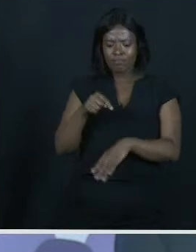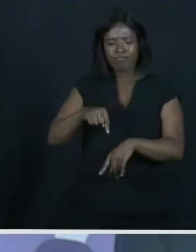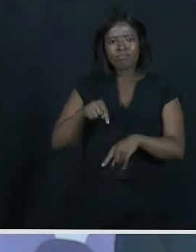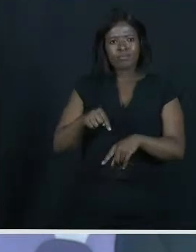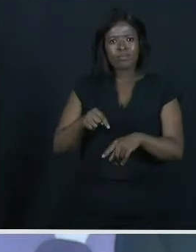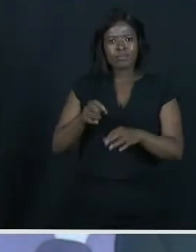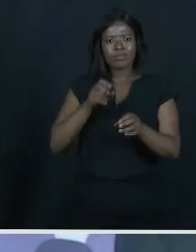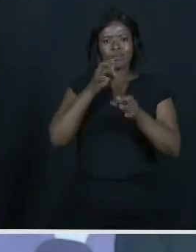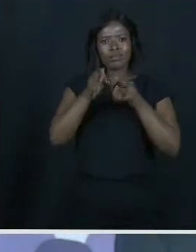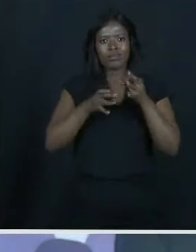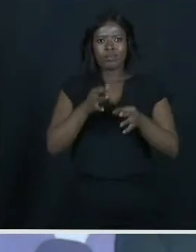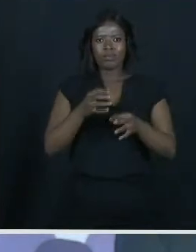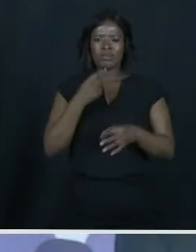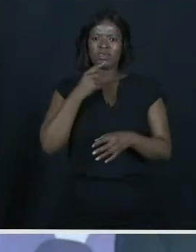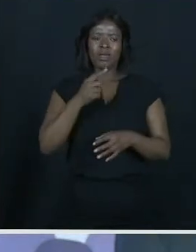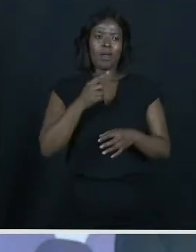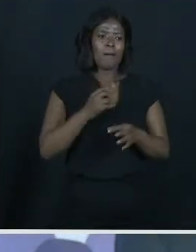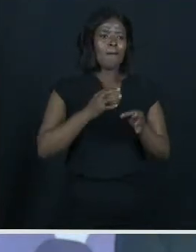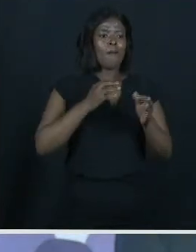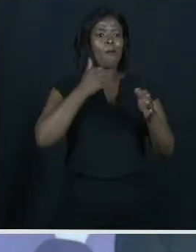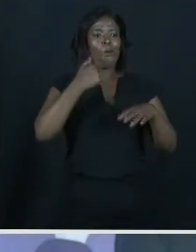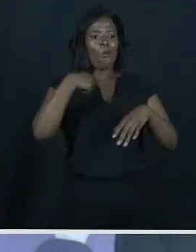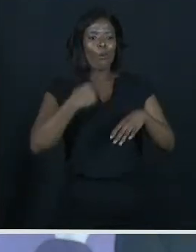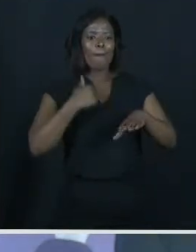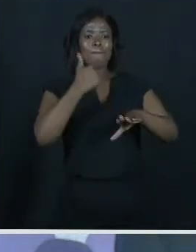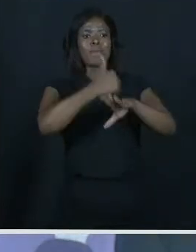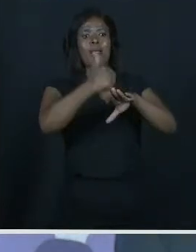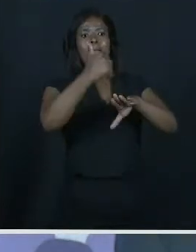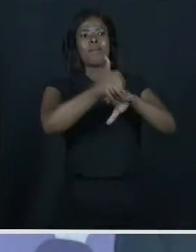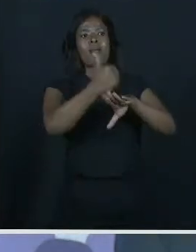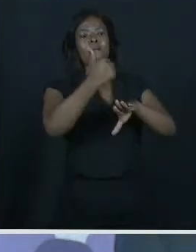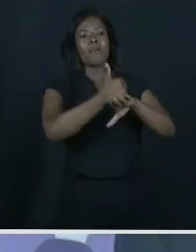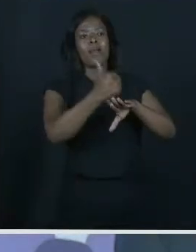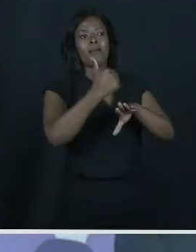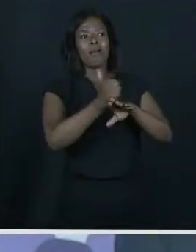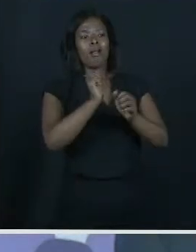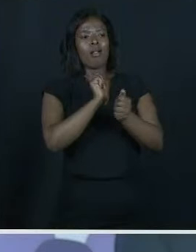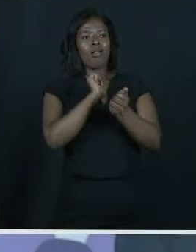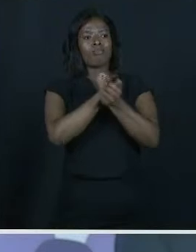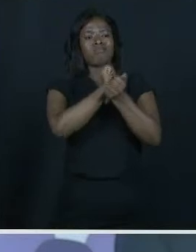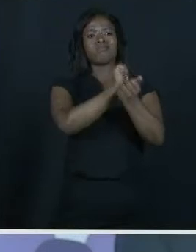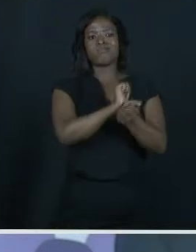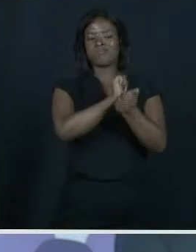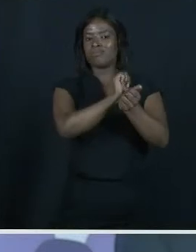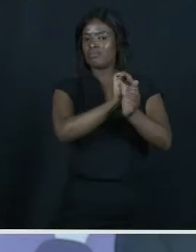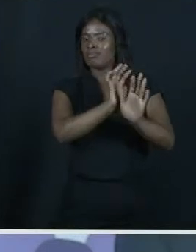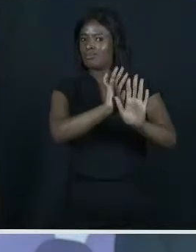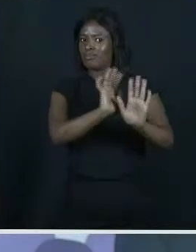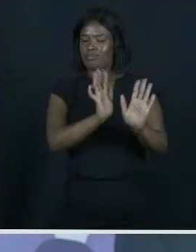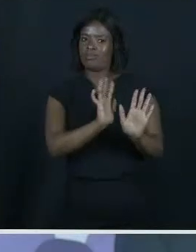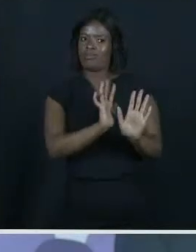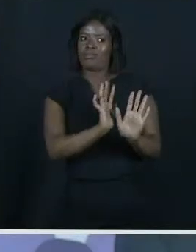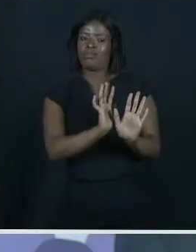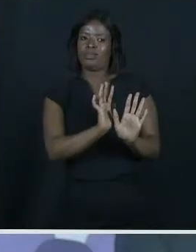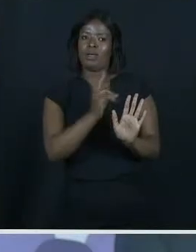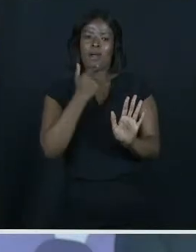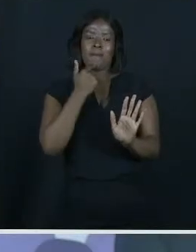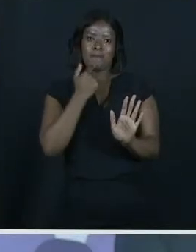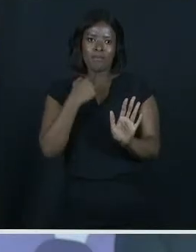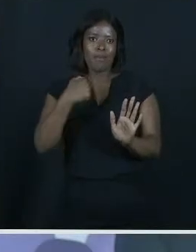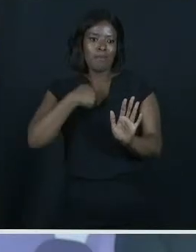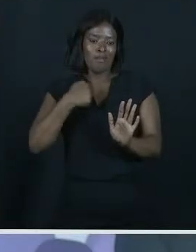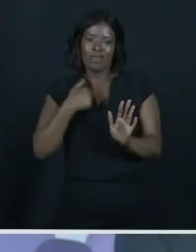that we must stop blaming everything on apartheid. In a way I agree, but in a way I also disagree.